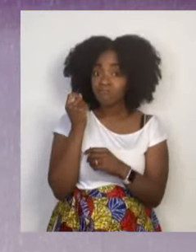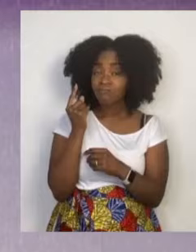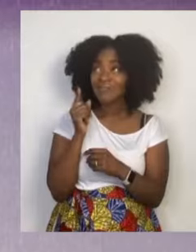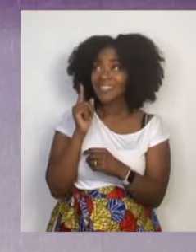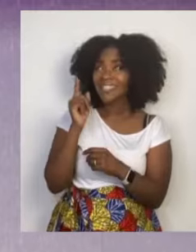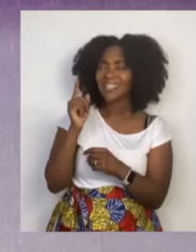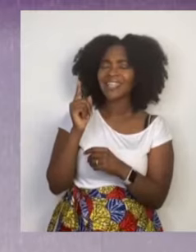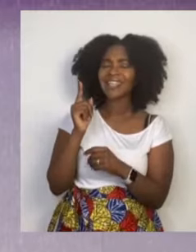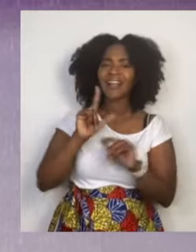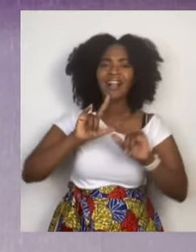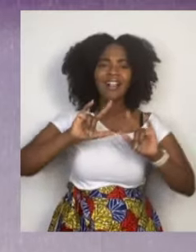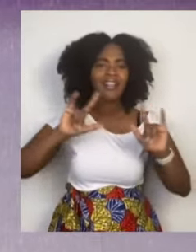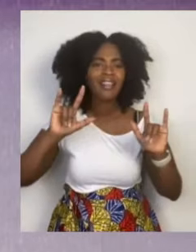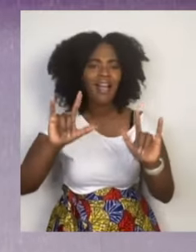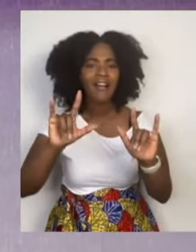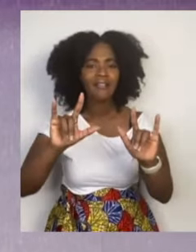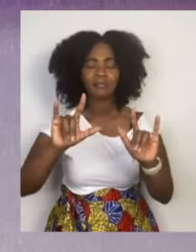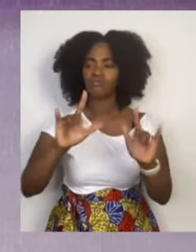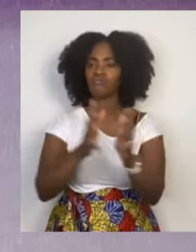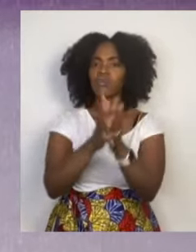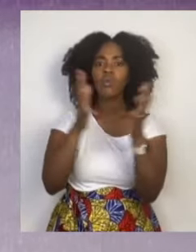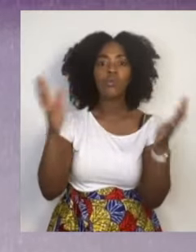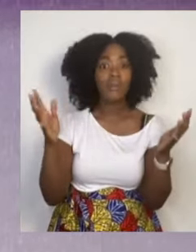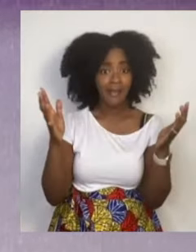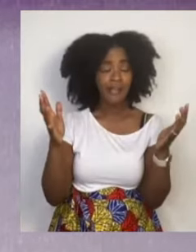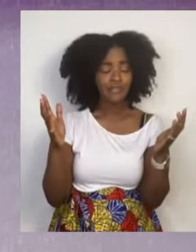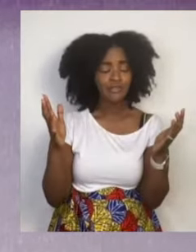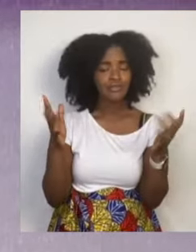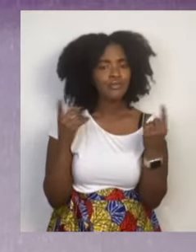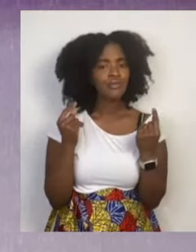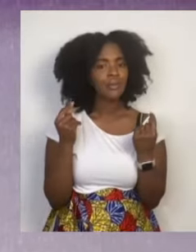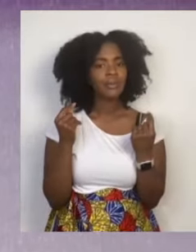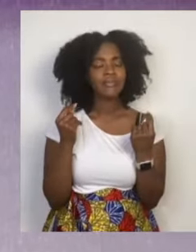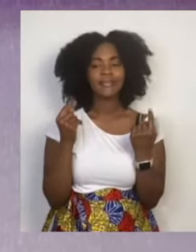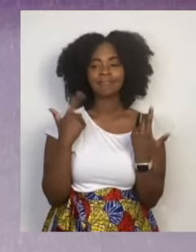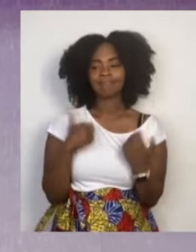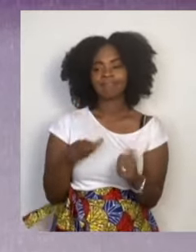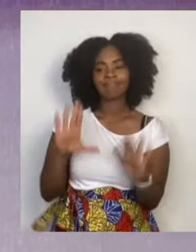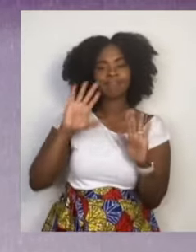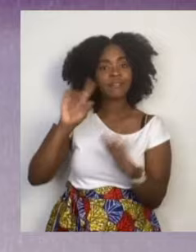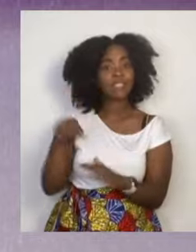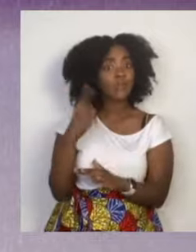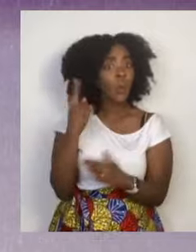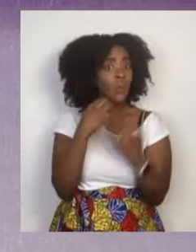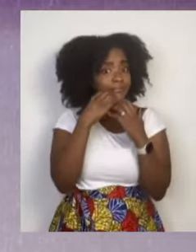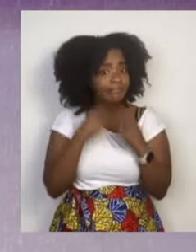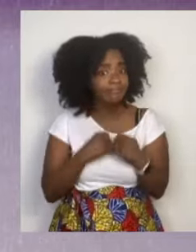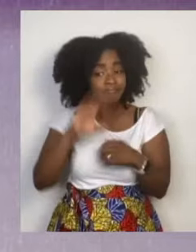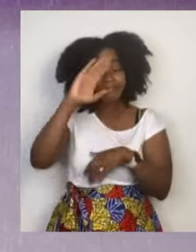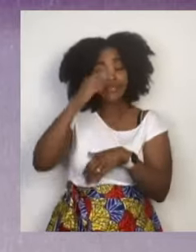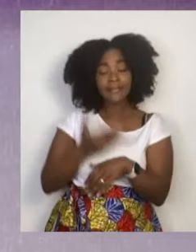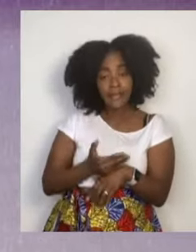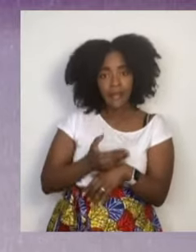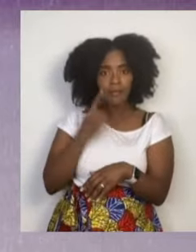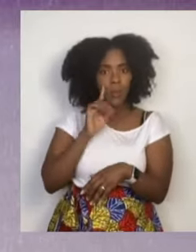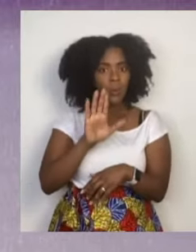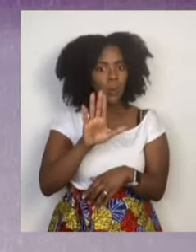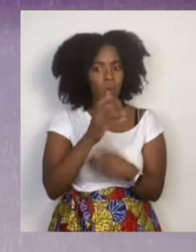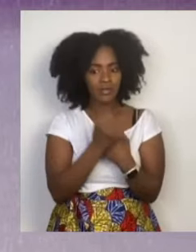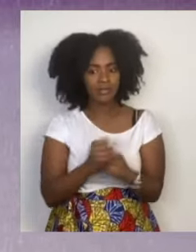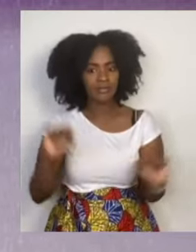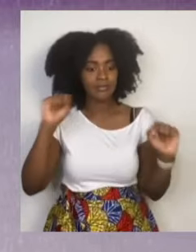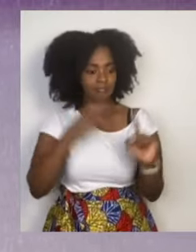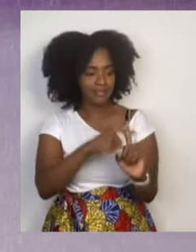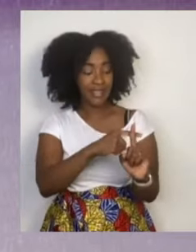he gave his only begotten son that you would have salvation, but he does not force